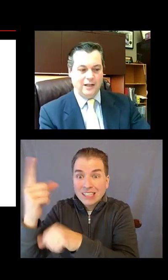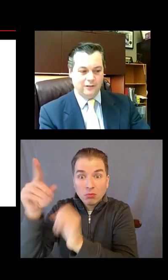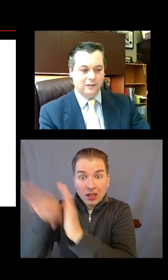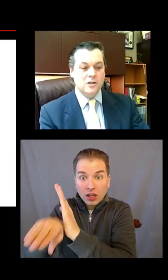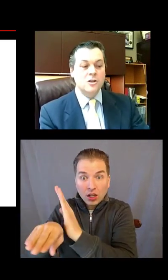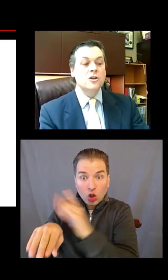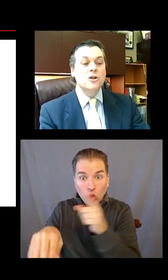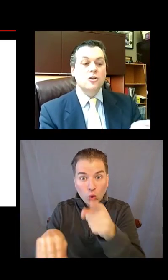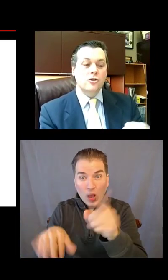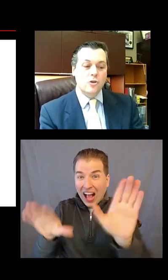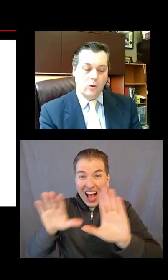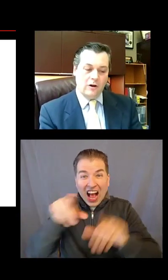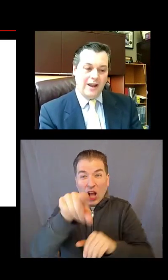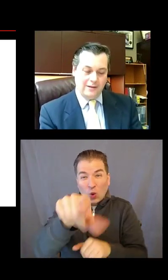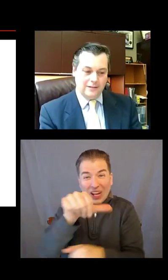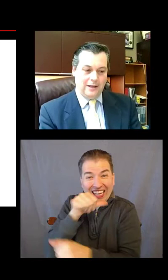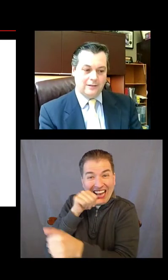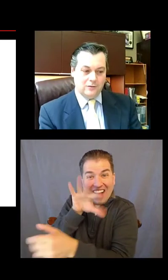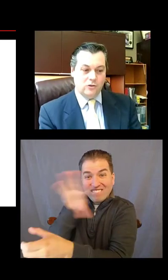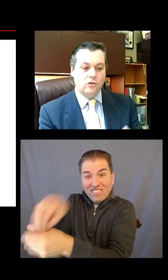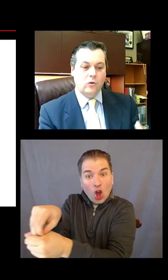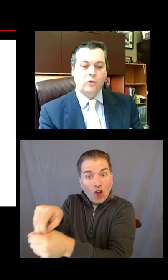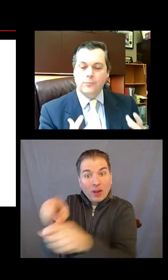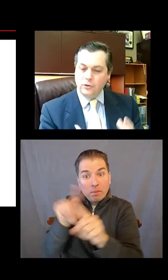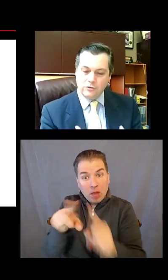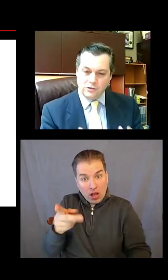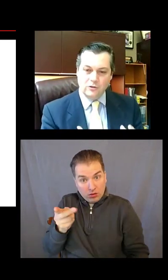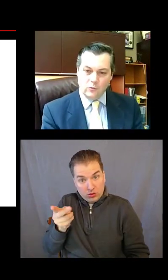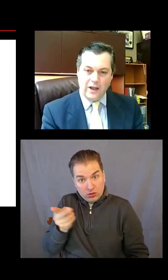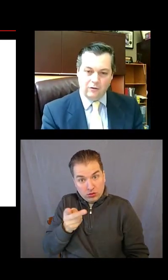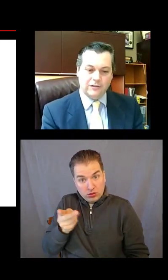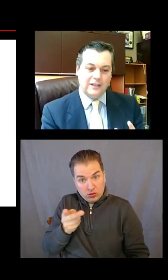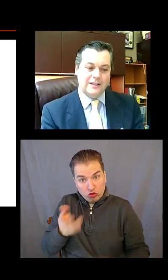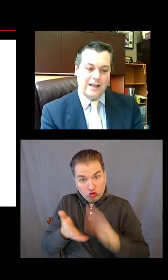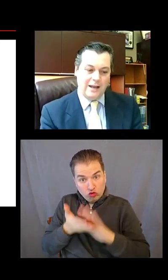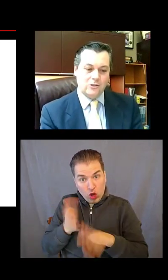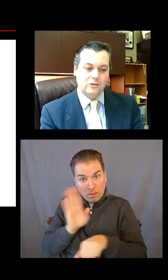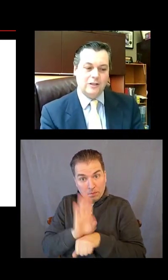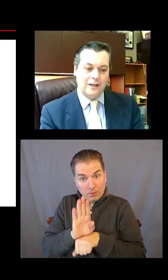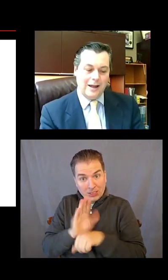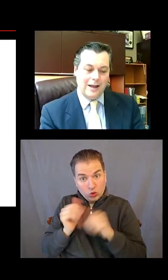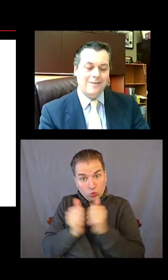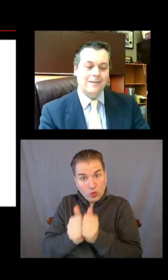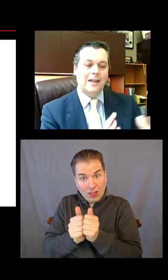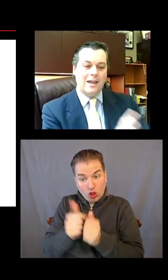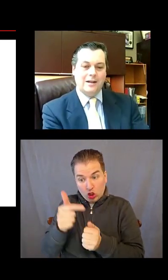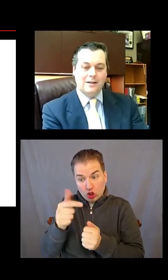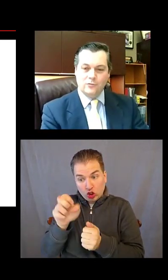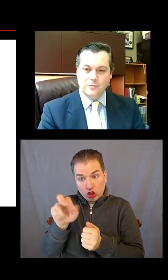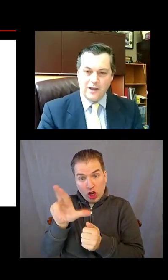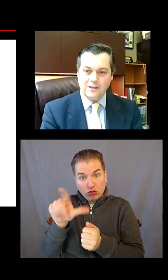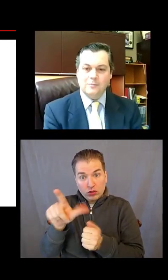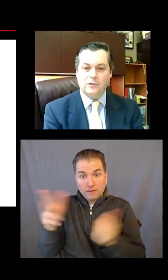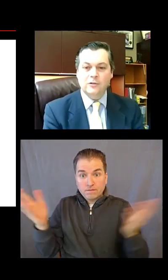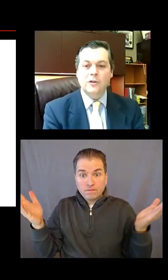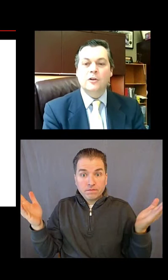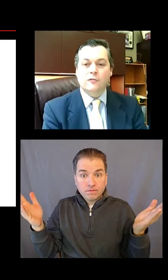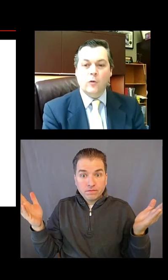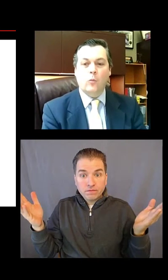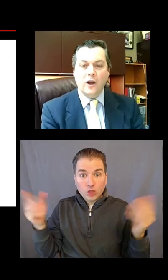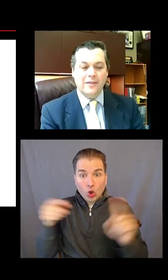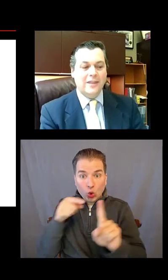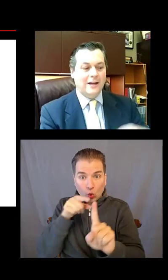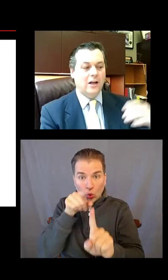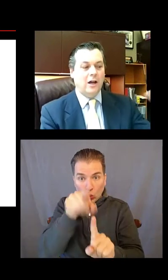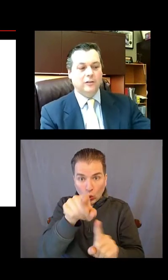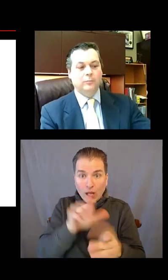somebody, etc., your assets, your personal wealth is actually on the line and responsible